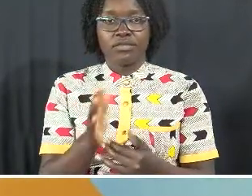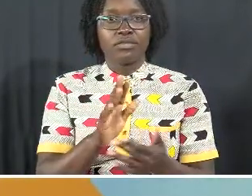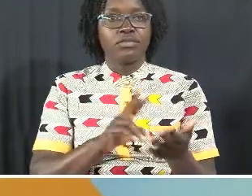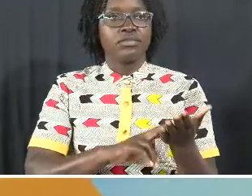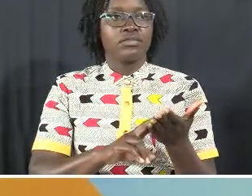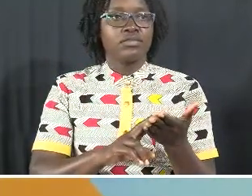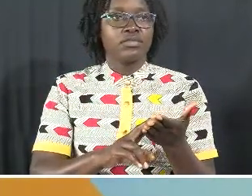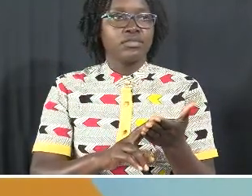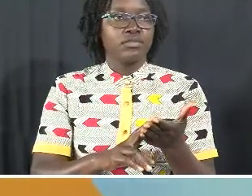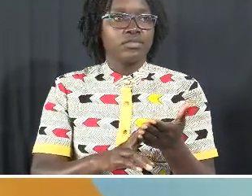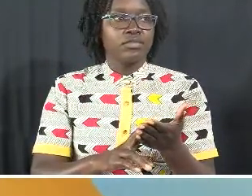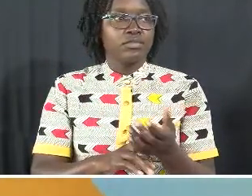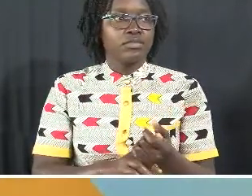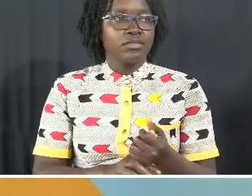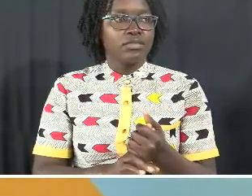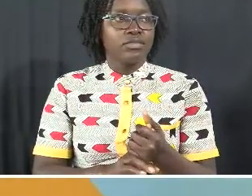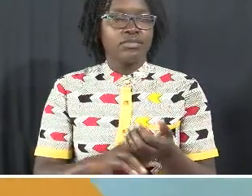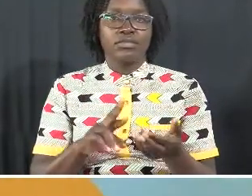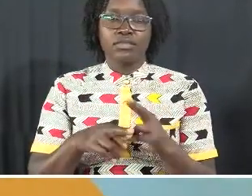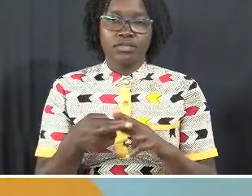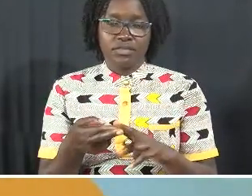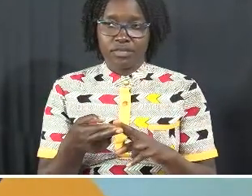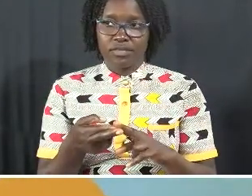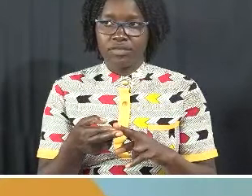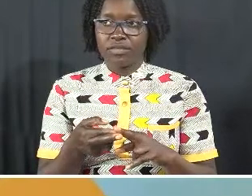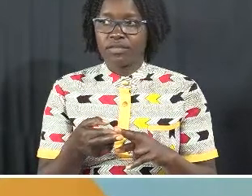you. Repent.